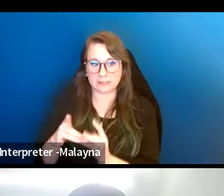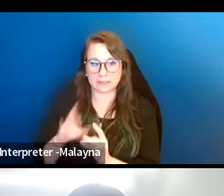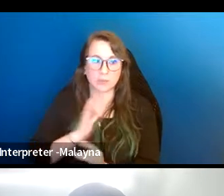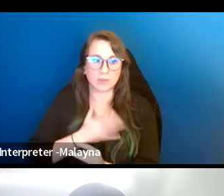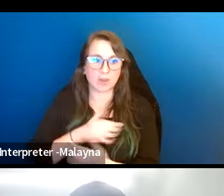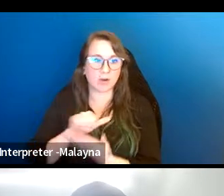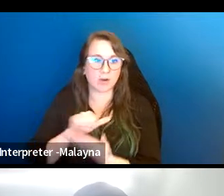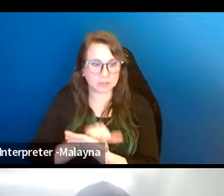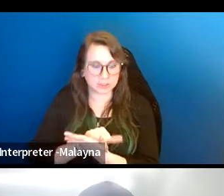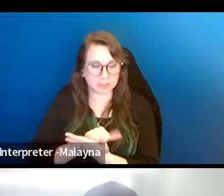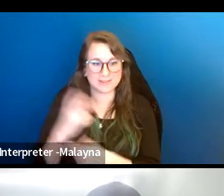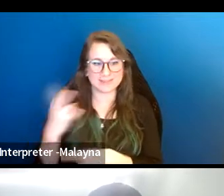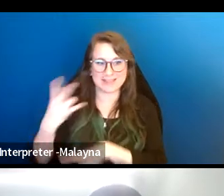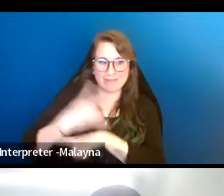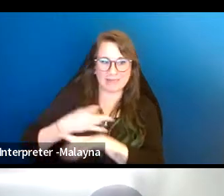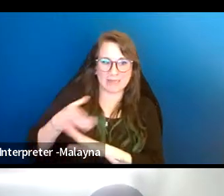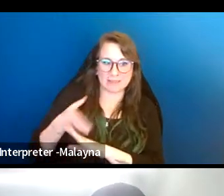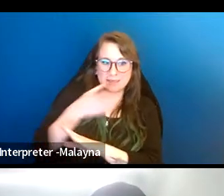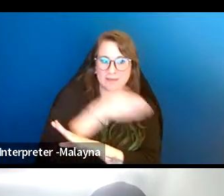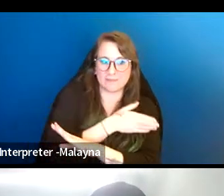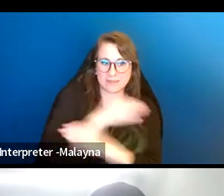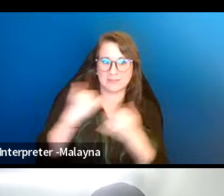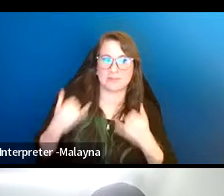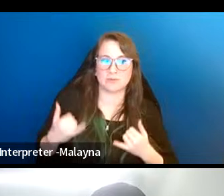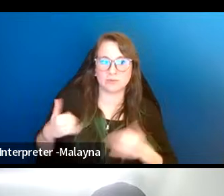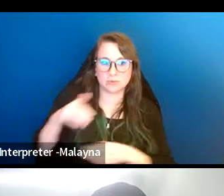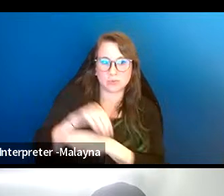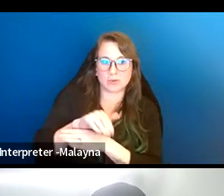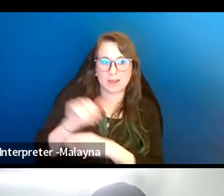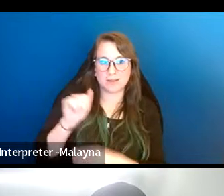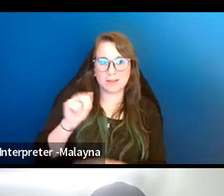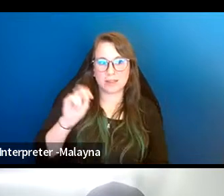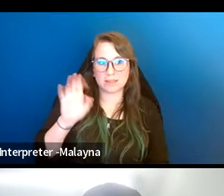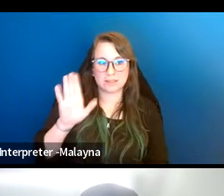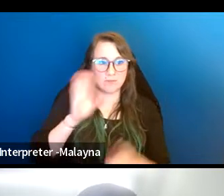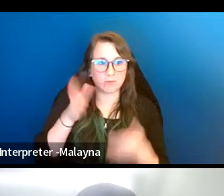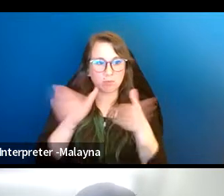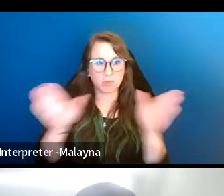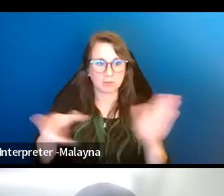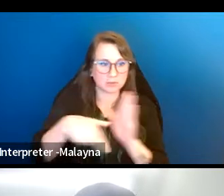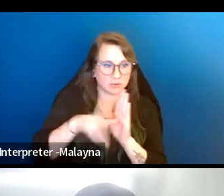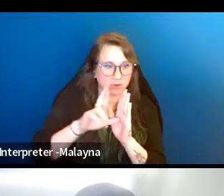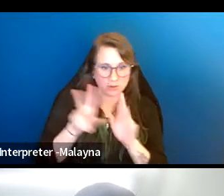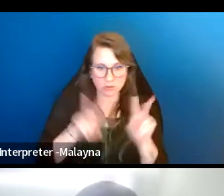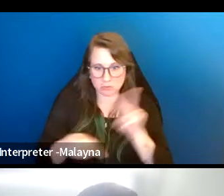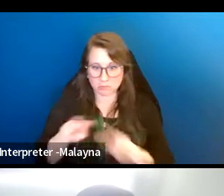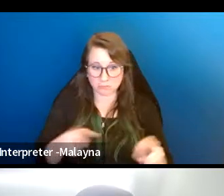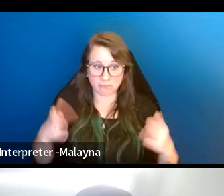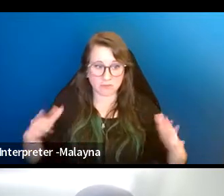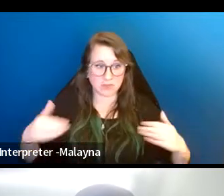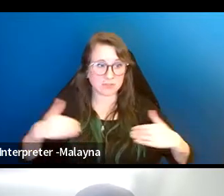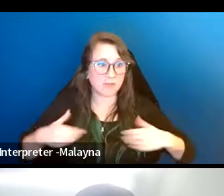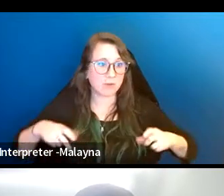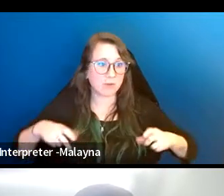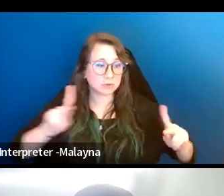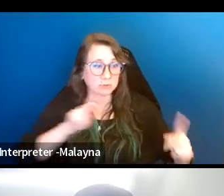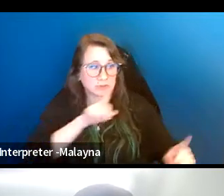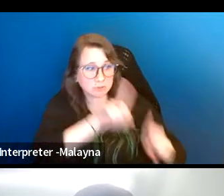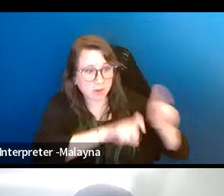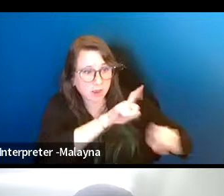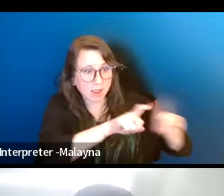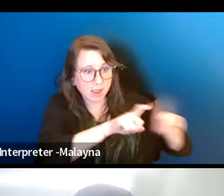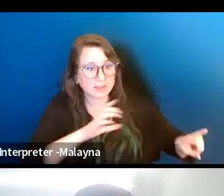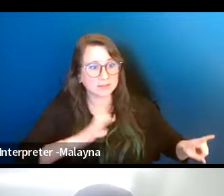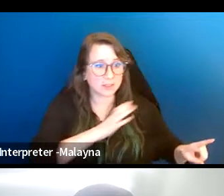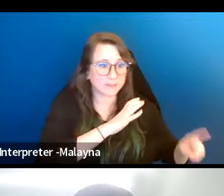agenda 7 days in advance of tonight's ANC meeting for the public to review. You had an opportunity to ask your commissioner or the commissioners